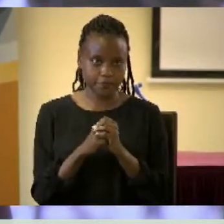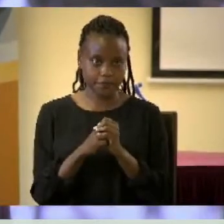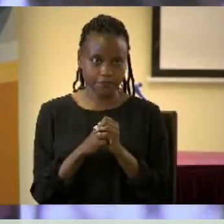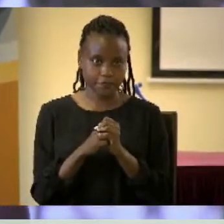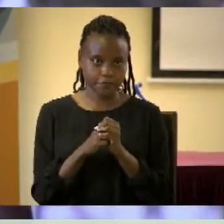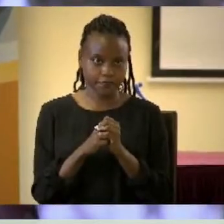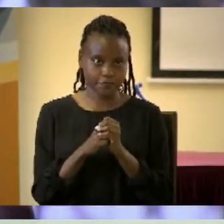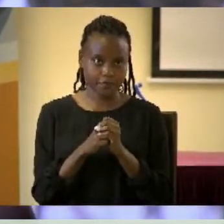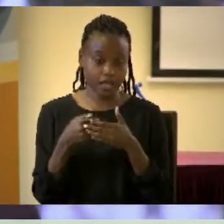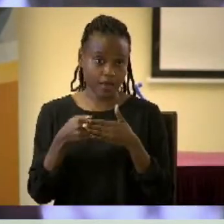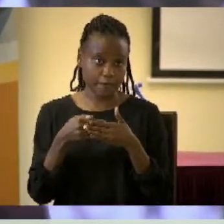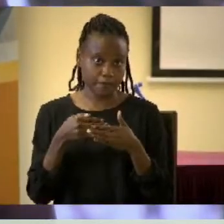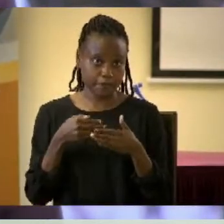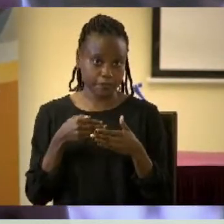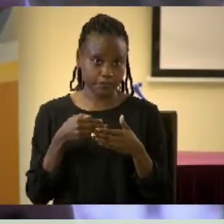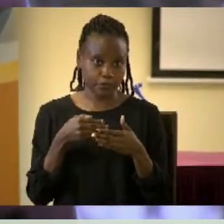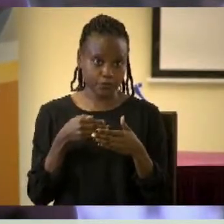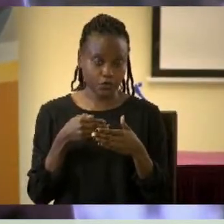Earlier on, before